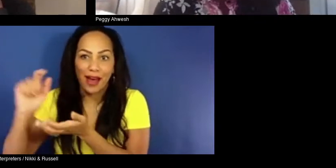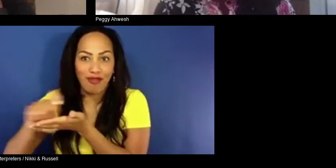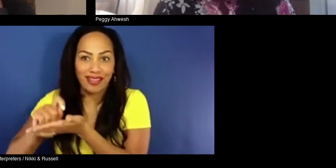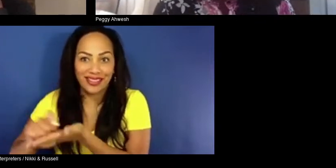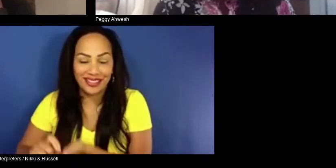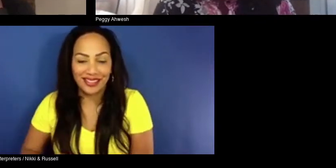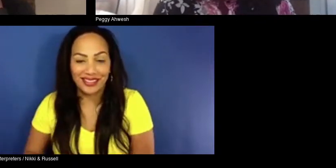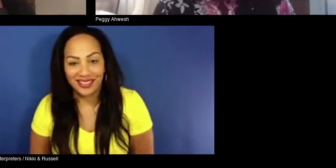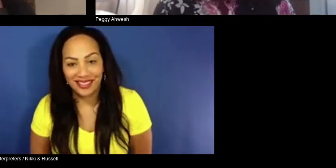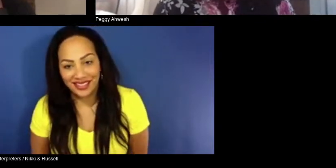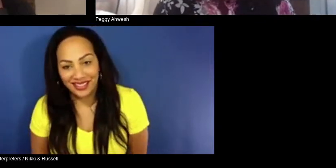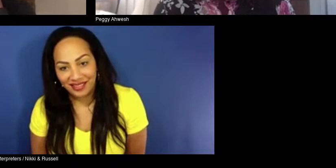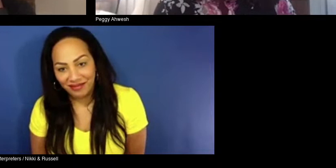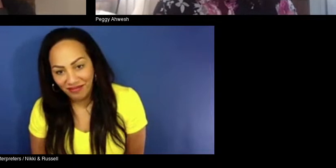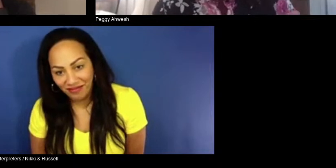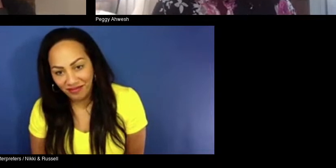to